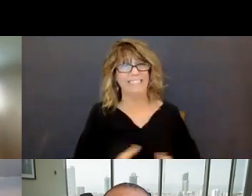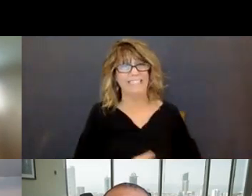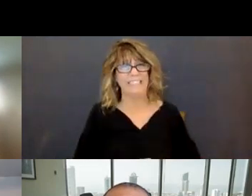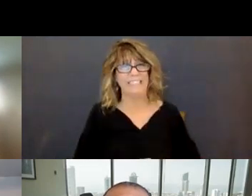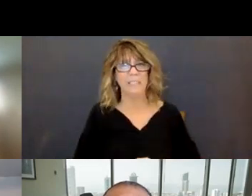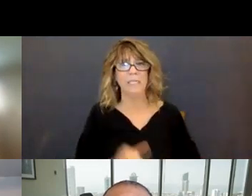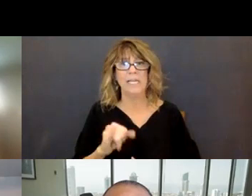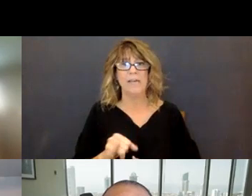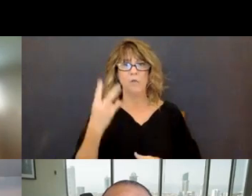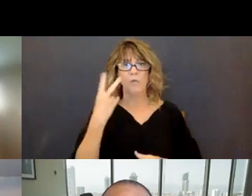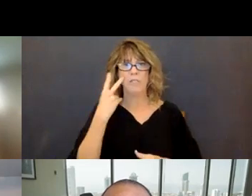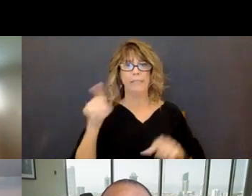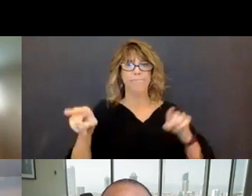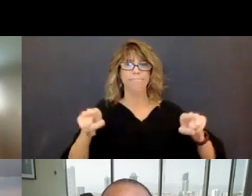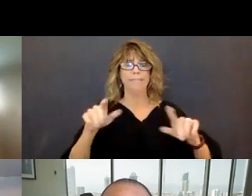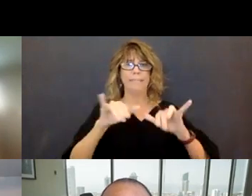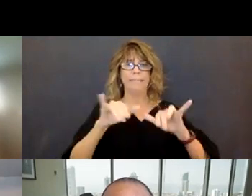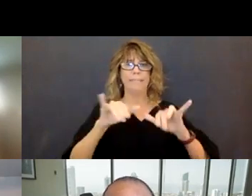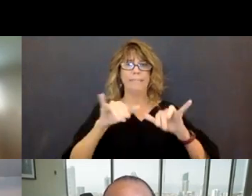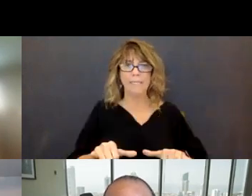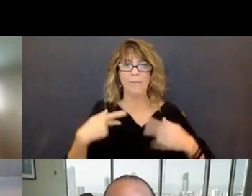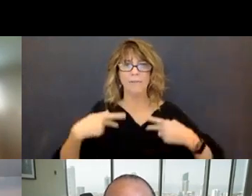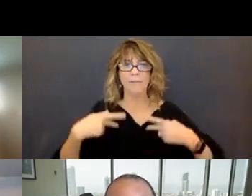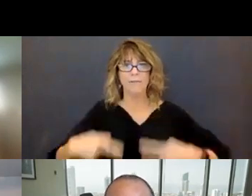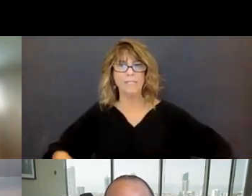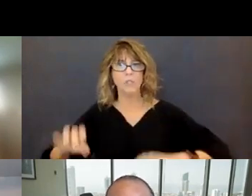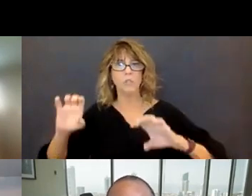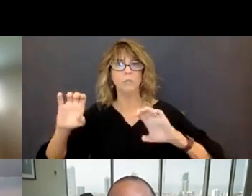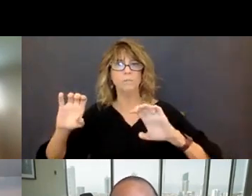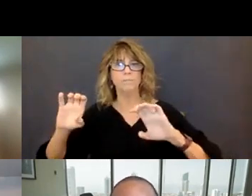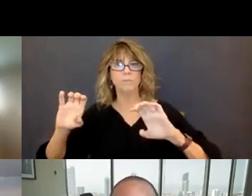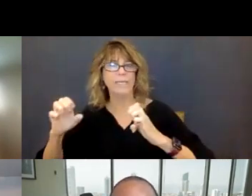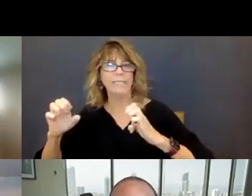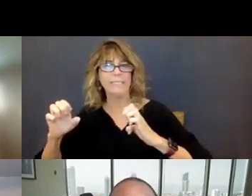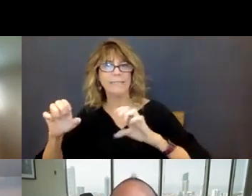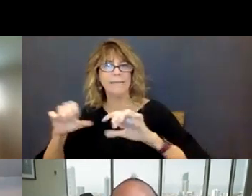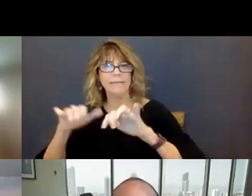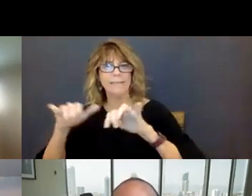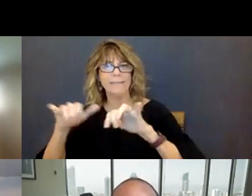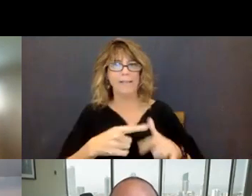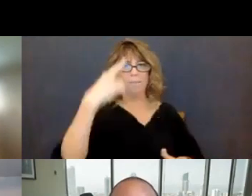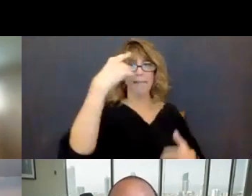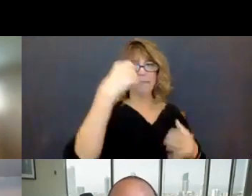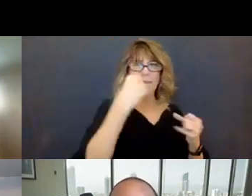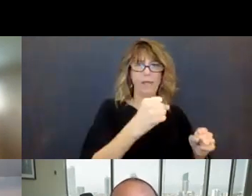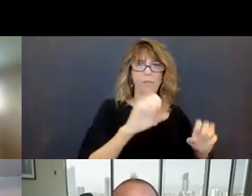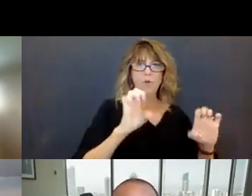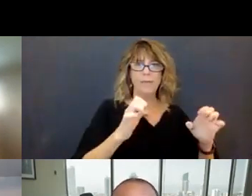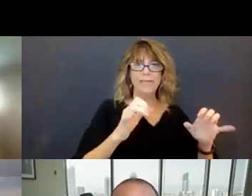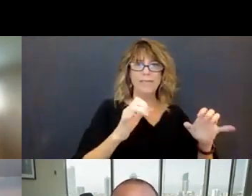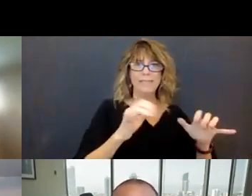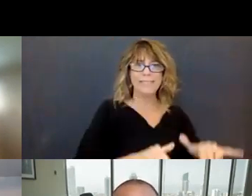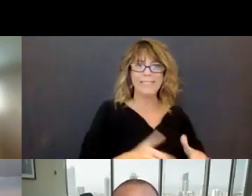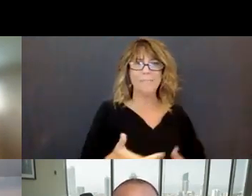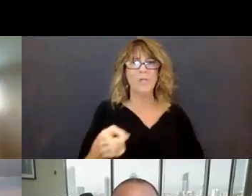two systems of the physical crisis system and then the mental health crisis system, there really is